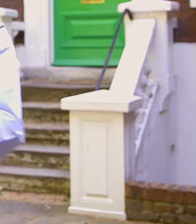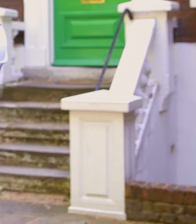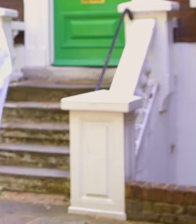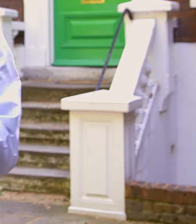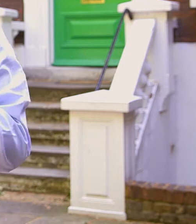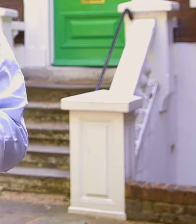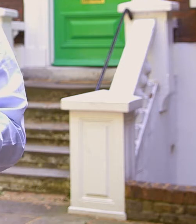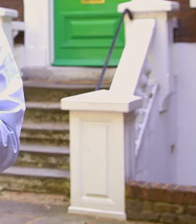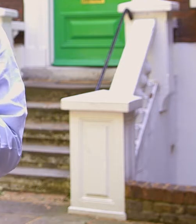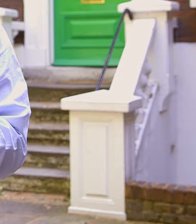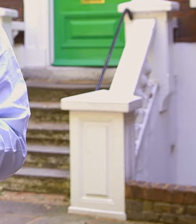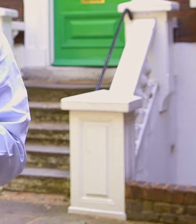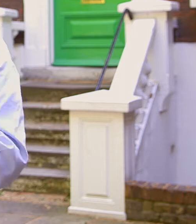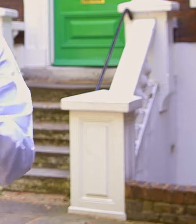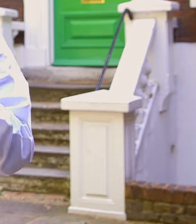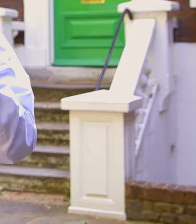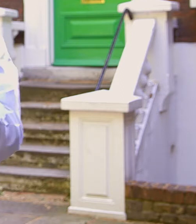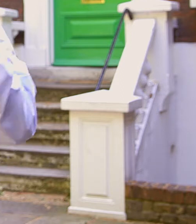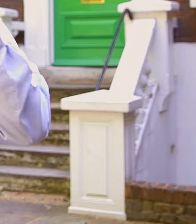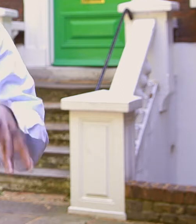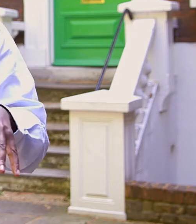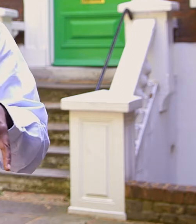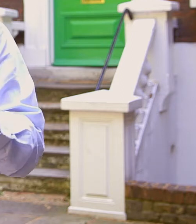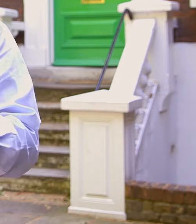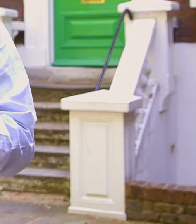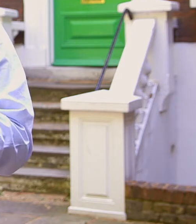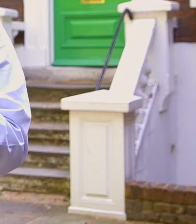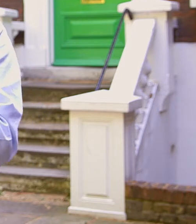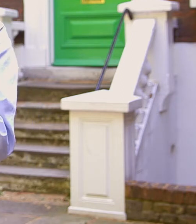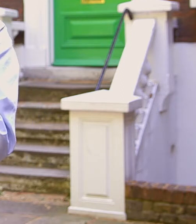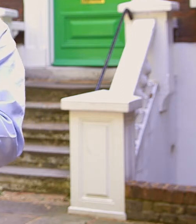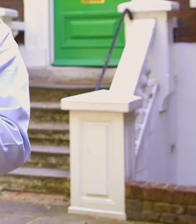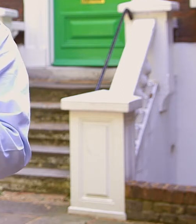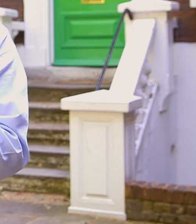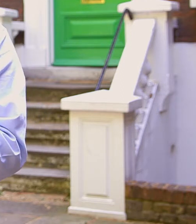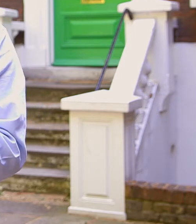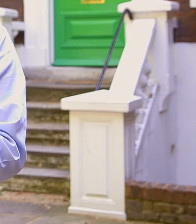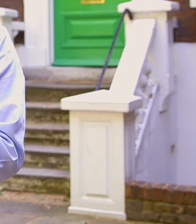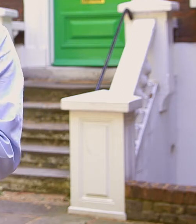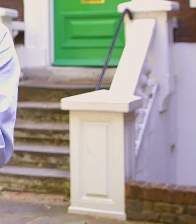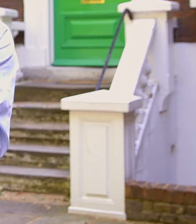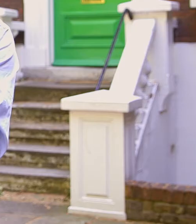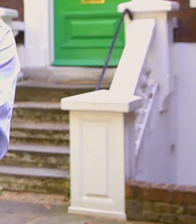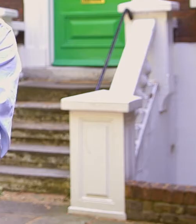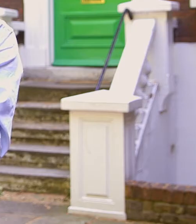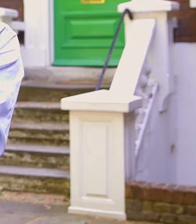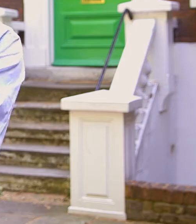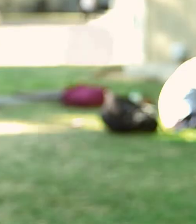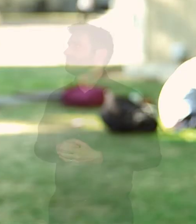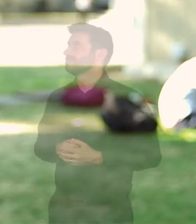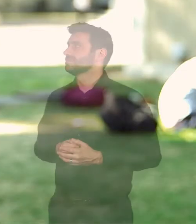everywhere now deaf and disabled people have the same experience and it's because the government have reduced how much money is available